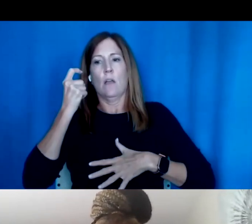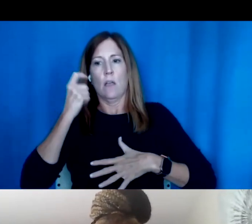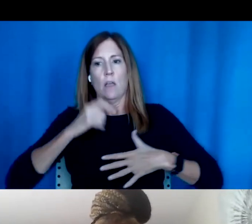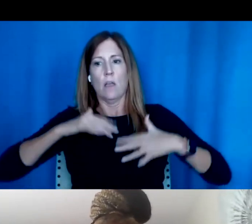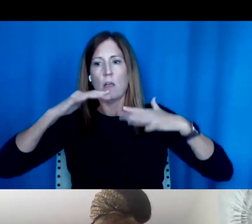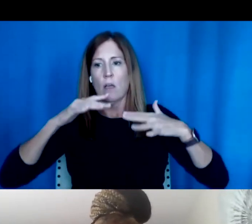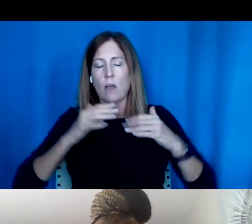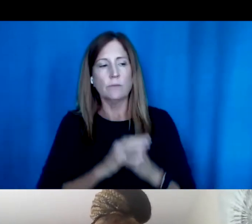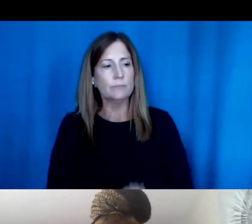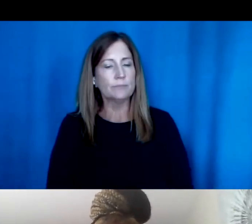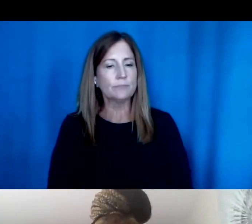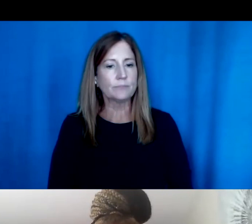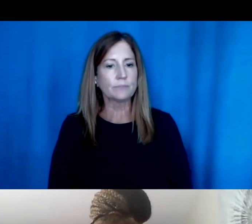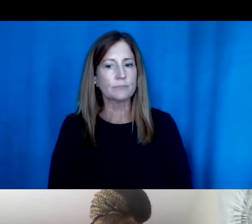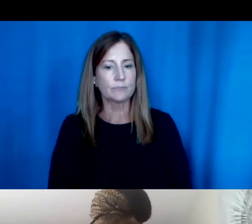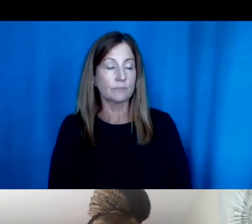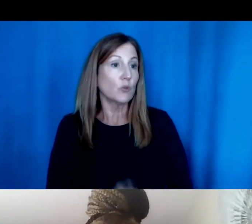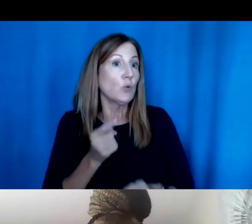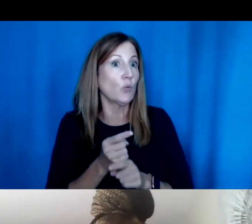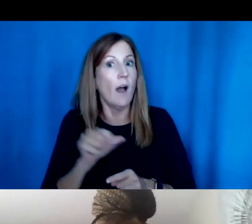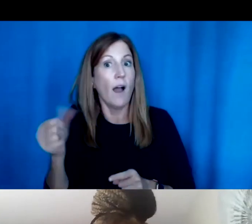Right, are you one of the,